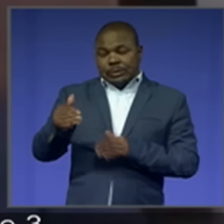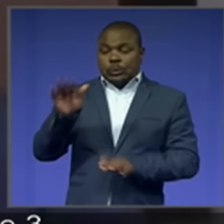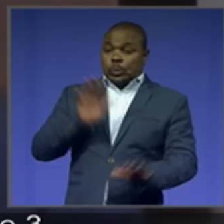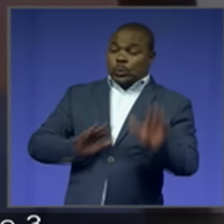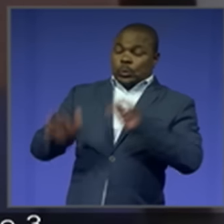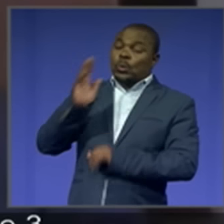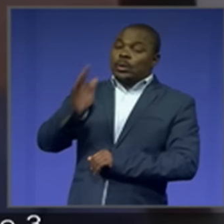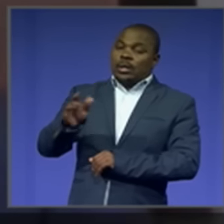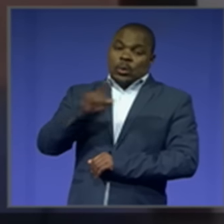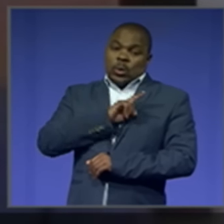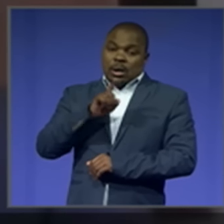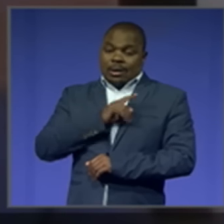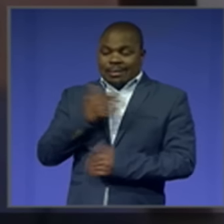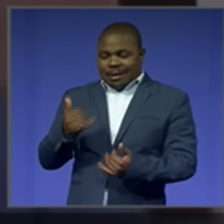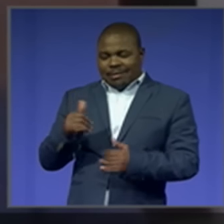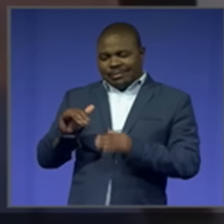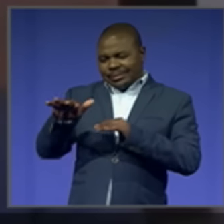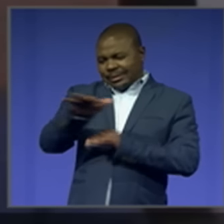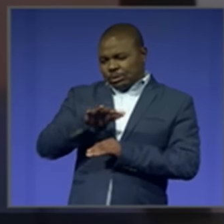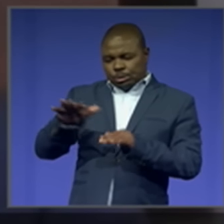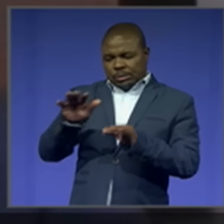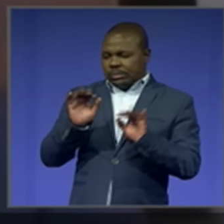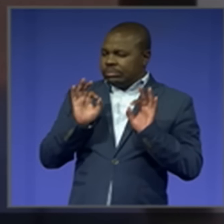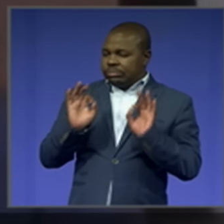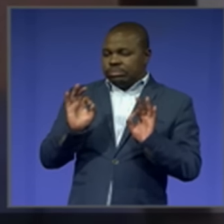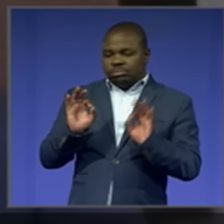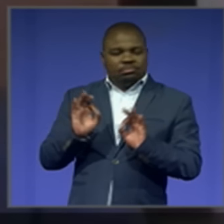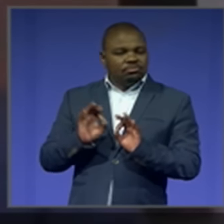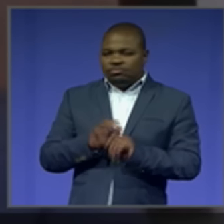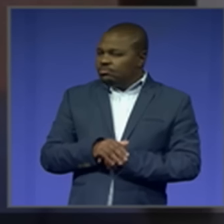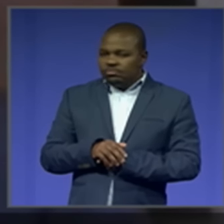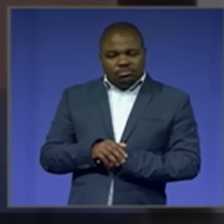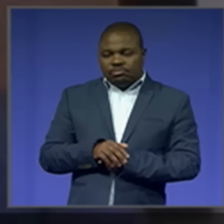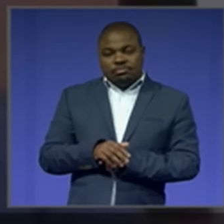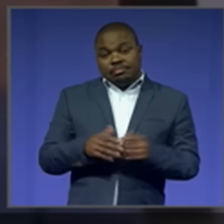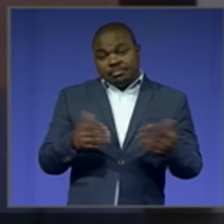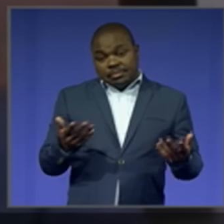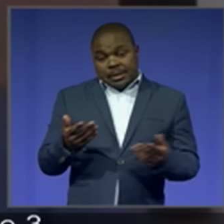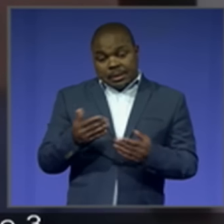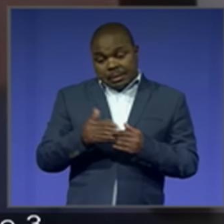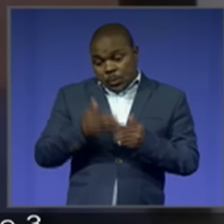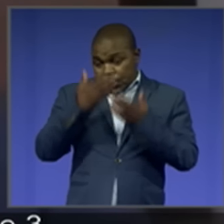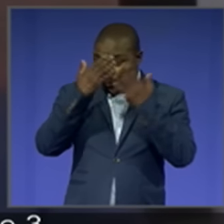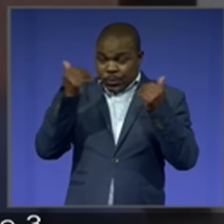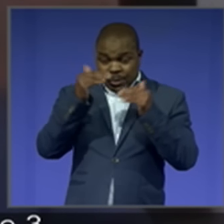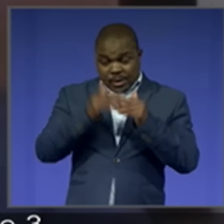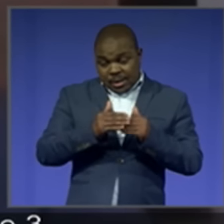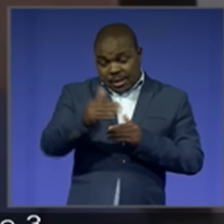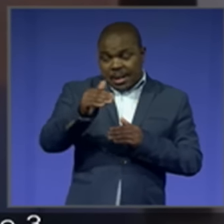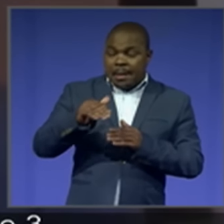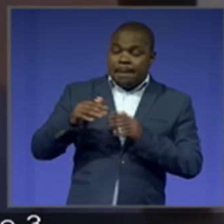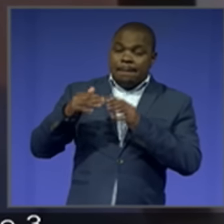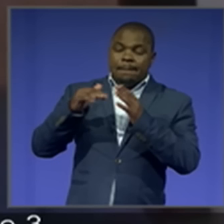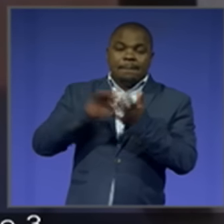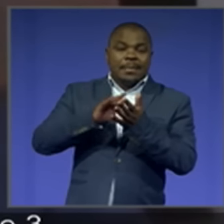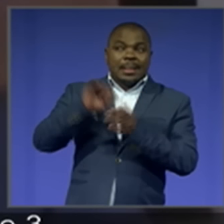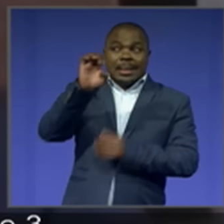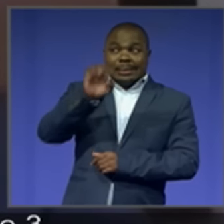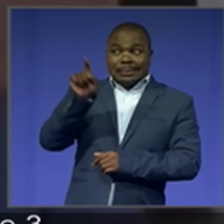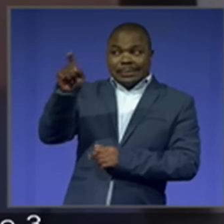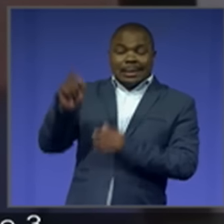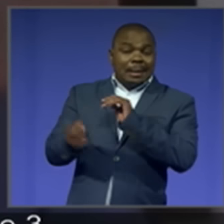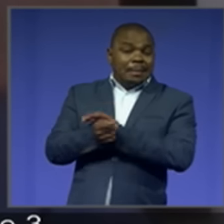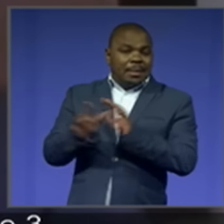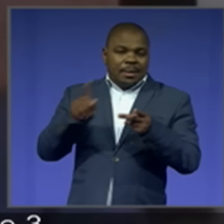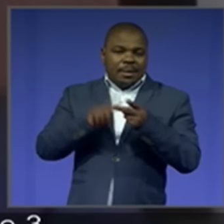fela hobane ha se maemo ao re neng re a lebelletse, mme ha hona mang ya tsebang hore taba ya the Middle East ebile ke sa